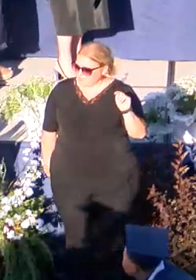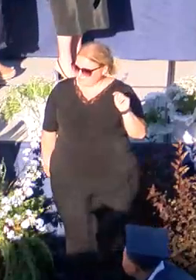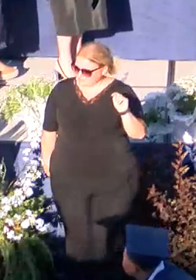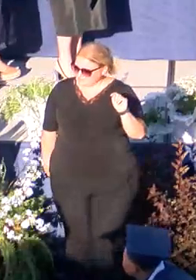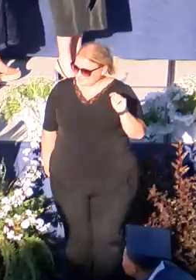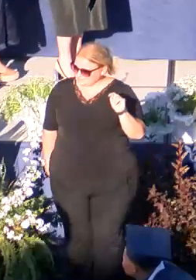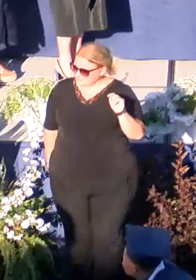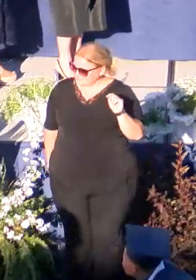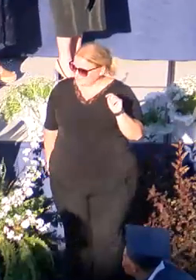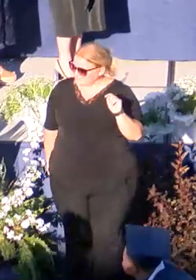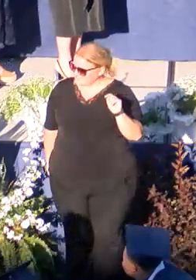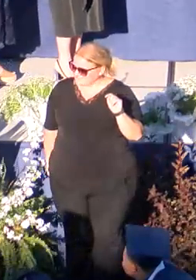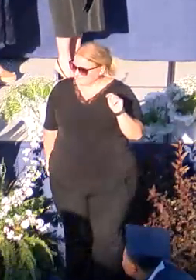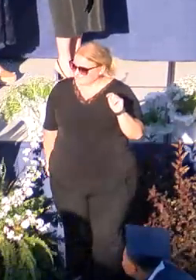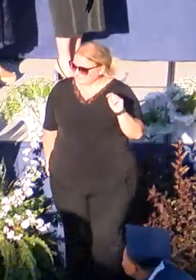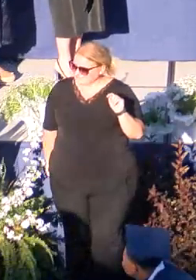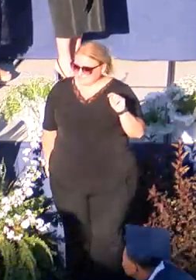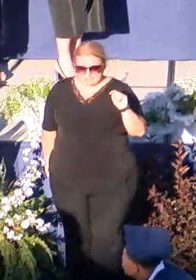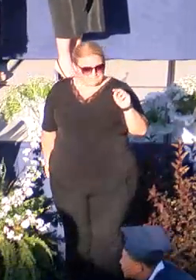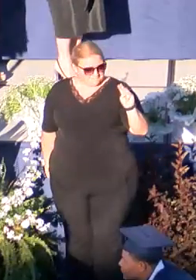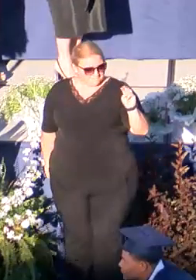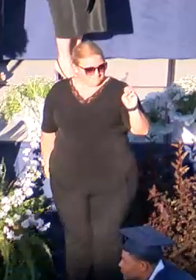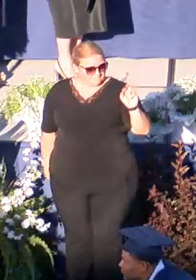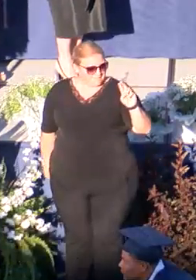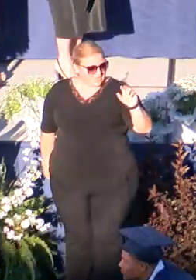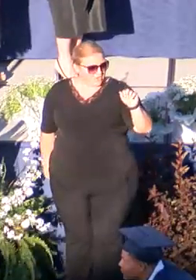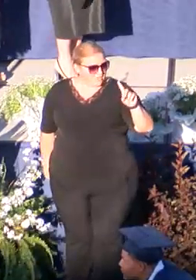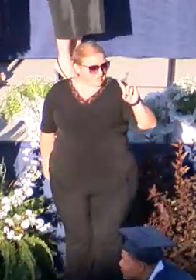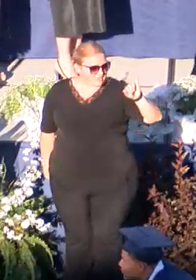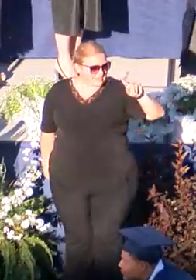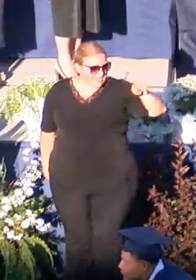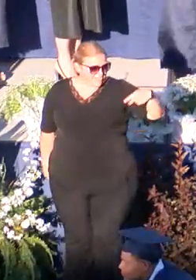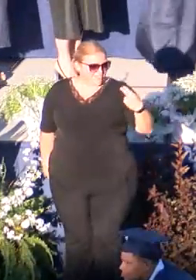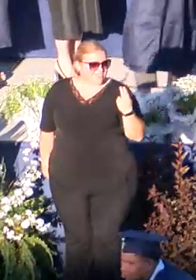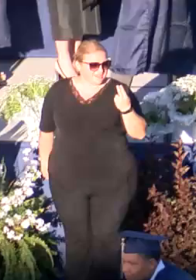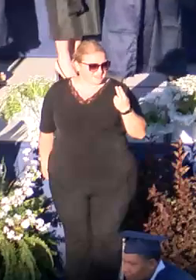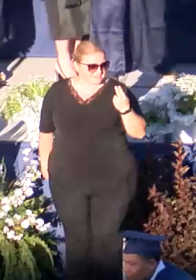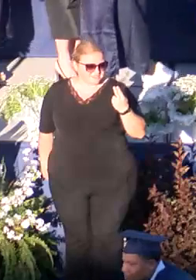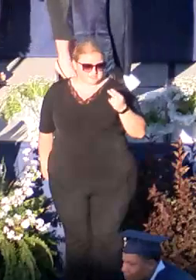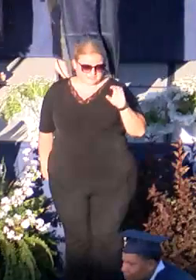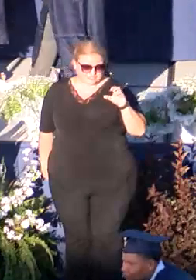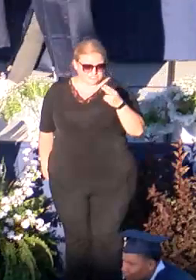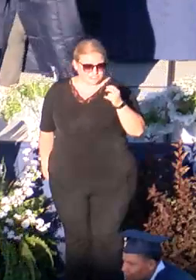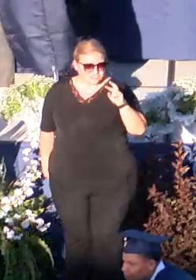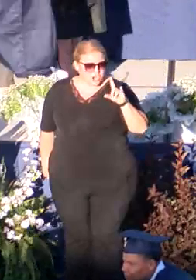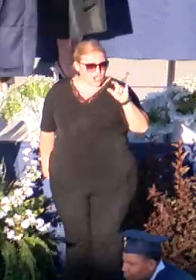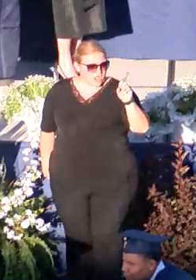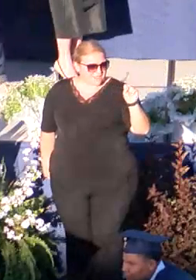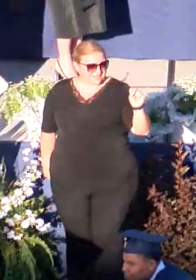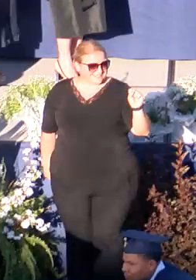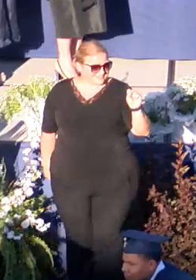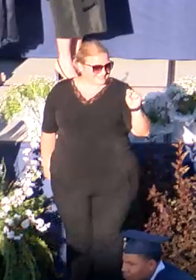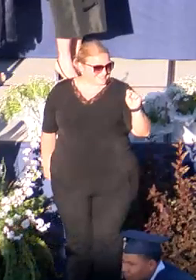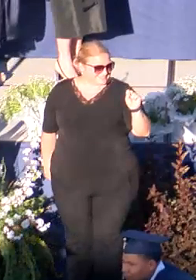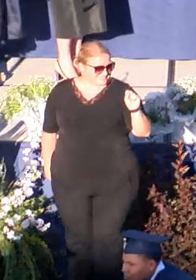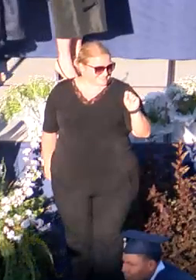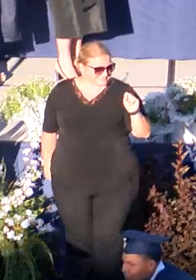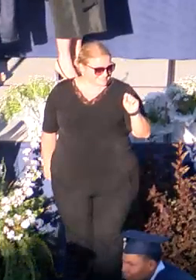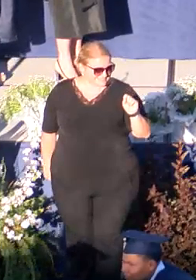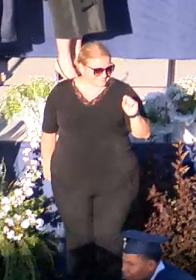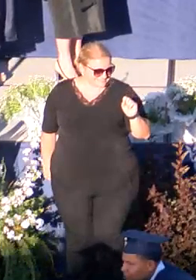John Villegas. Meredith Bigley. Charles Ray Montgomery